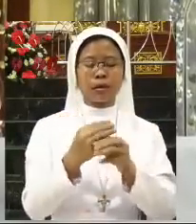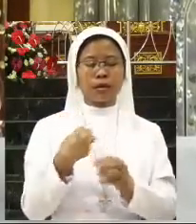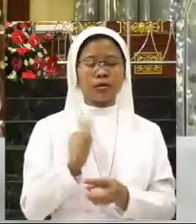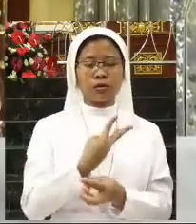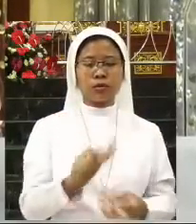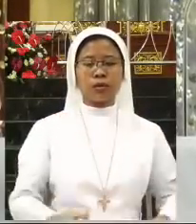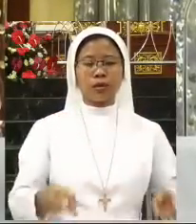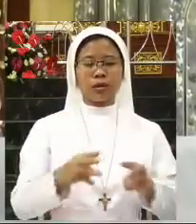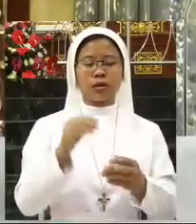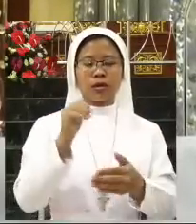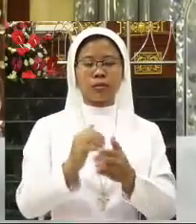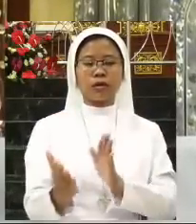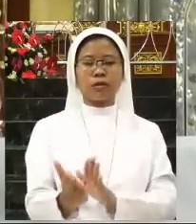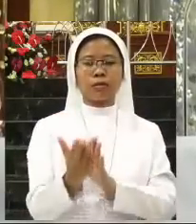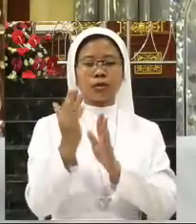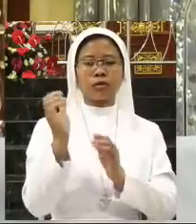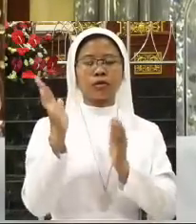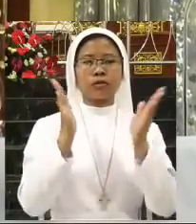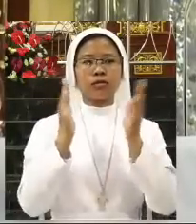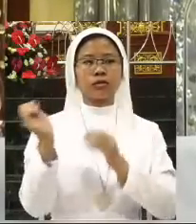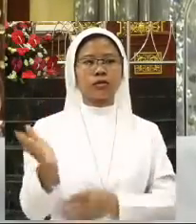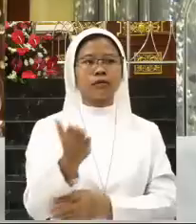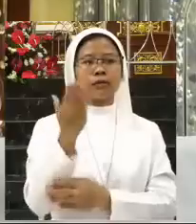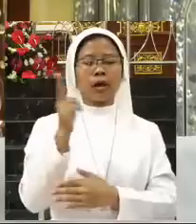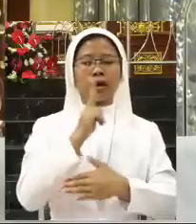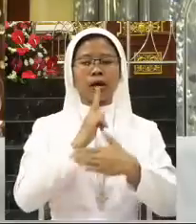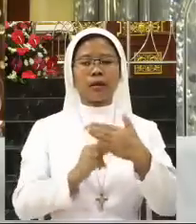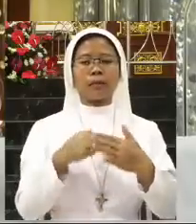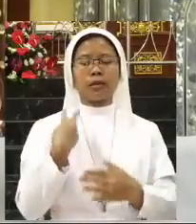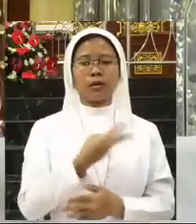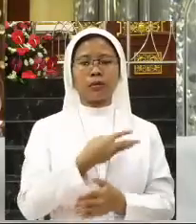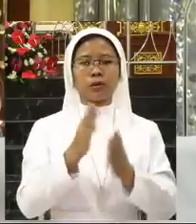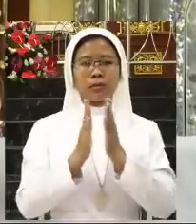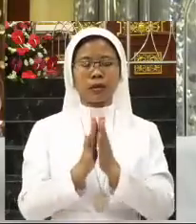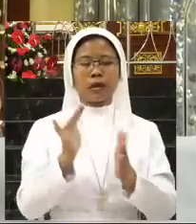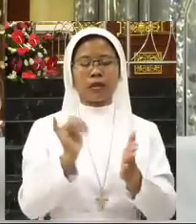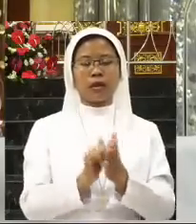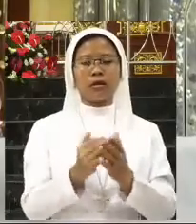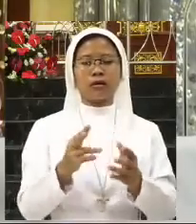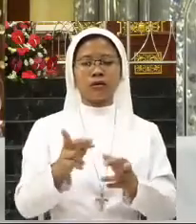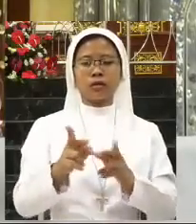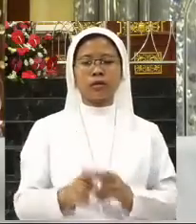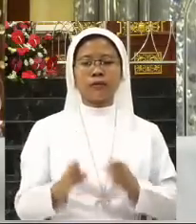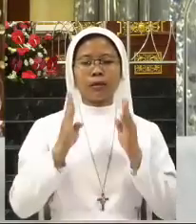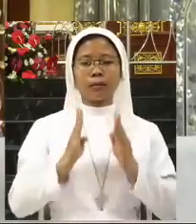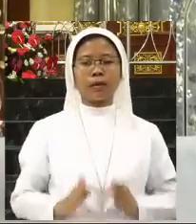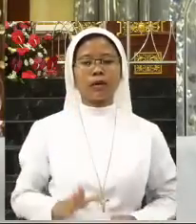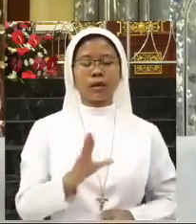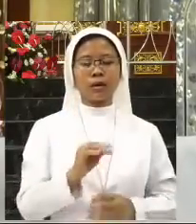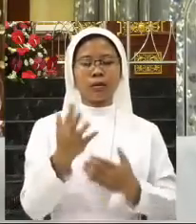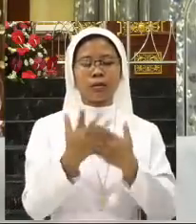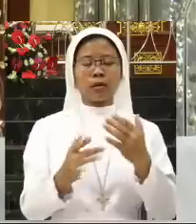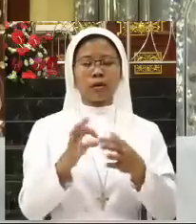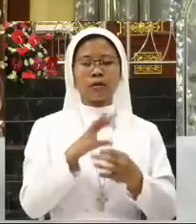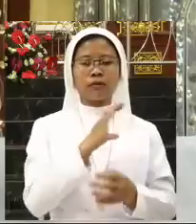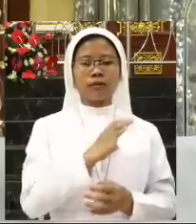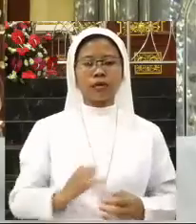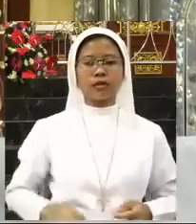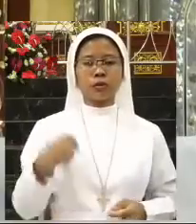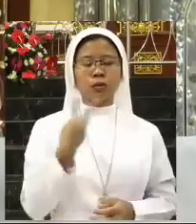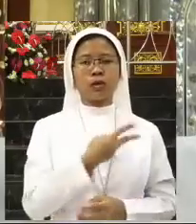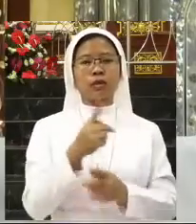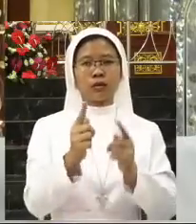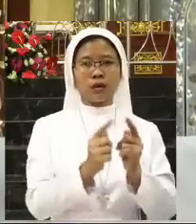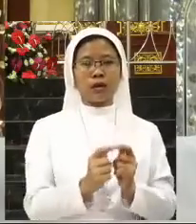to be in your presence and minister to you. Humbly we pray that partaking of the body and blood of Christ, we may